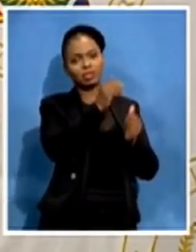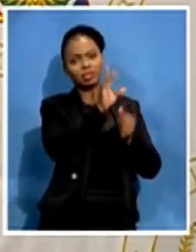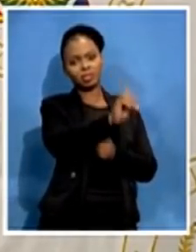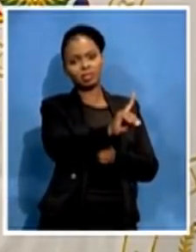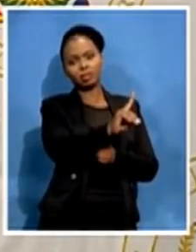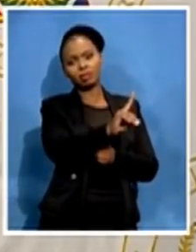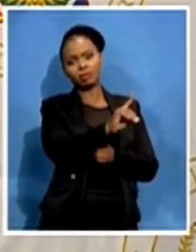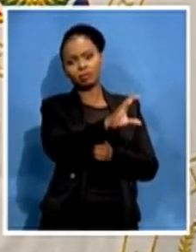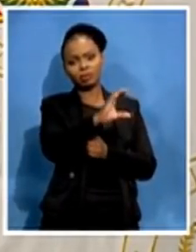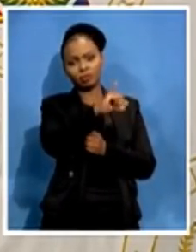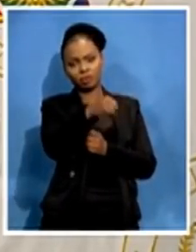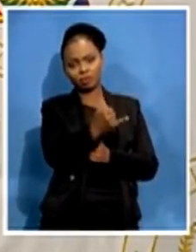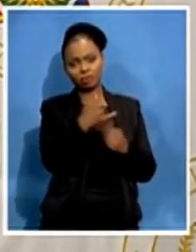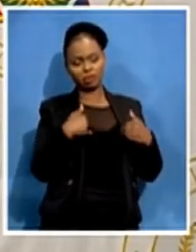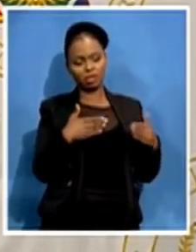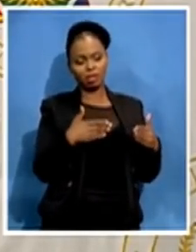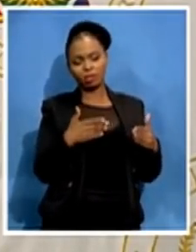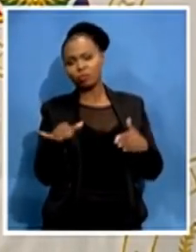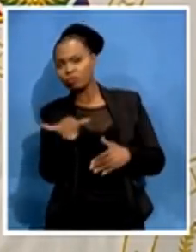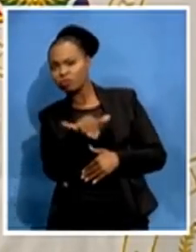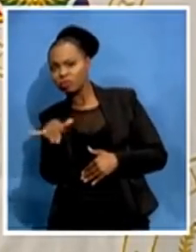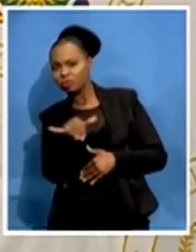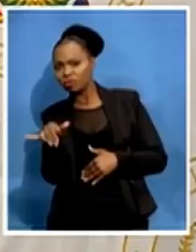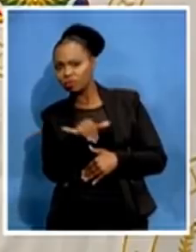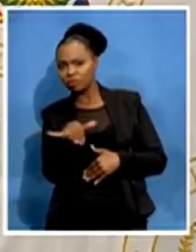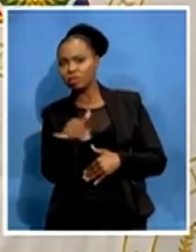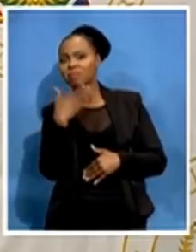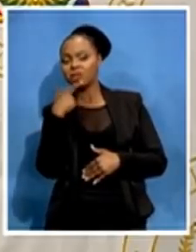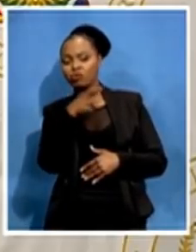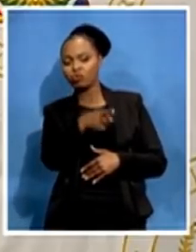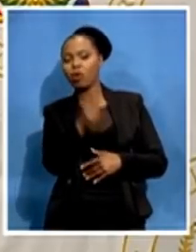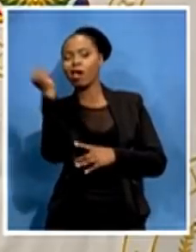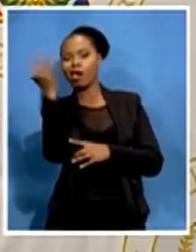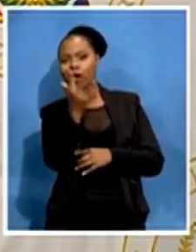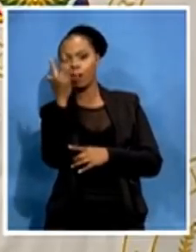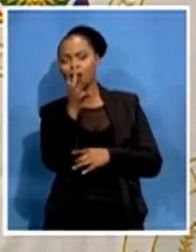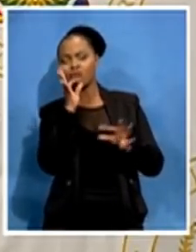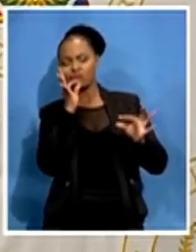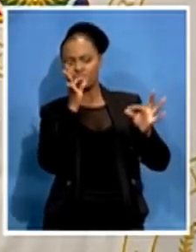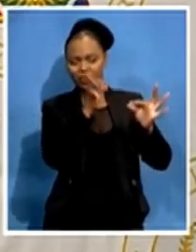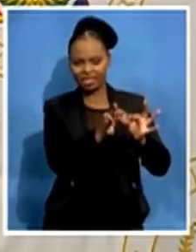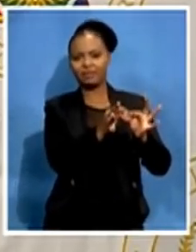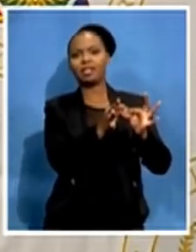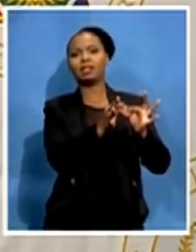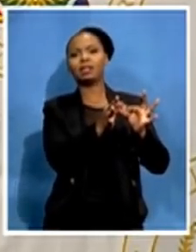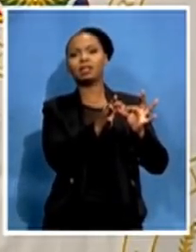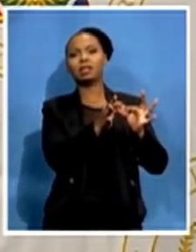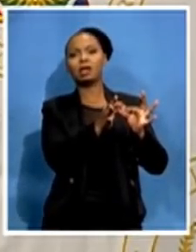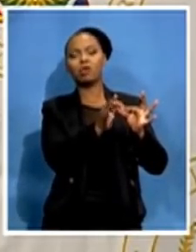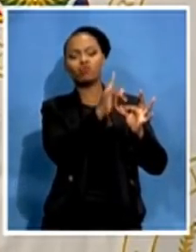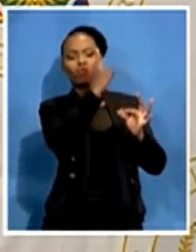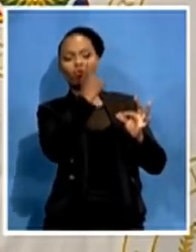the specific problem that you want me to comment on. I don't want to assume that I understand your question when in fact I